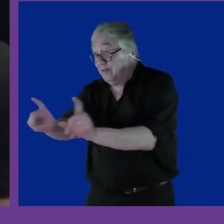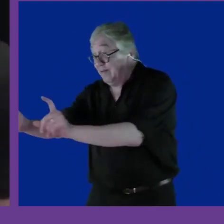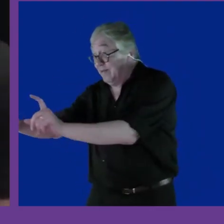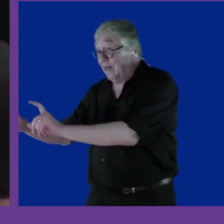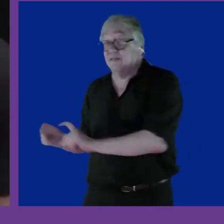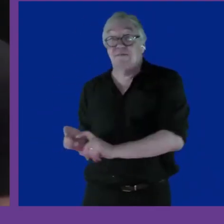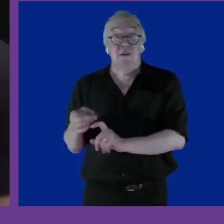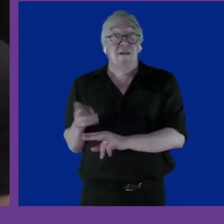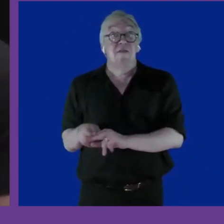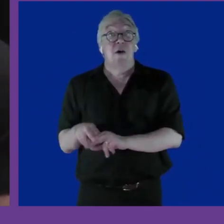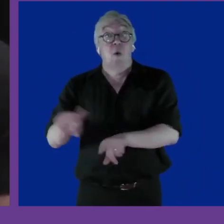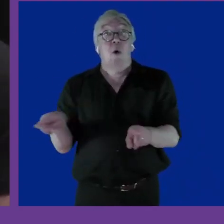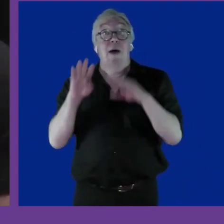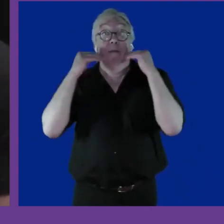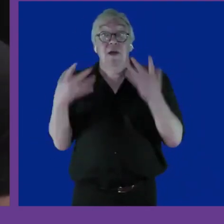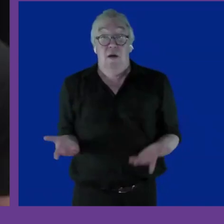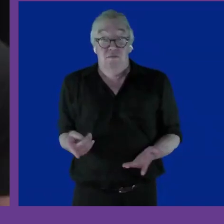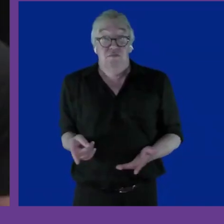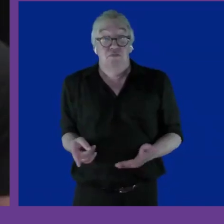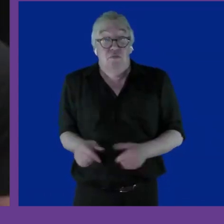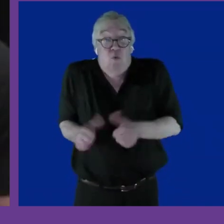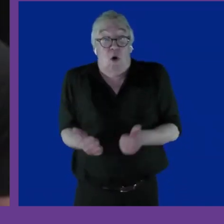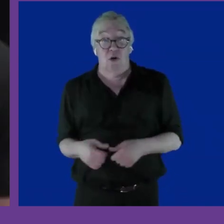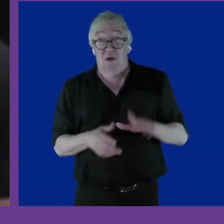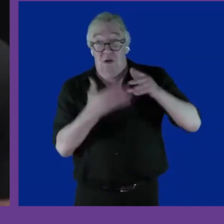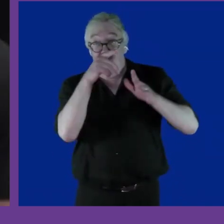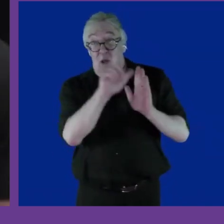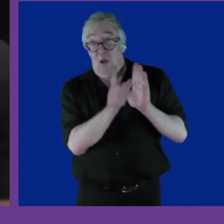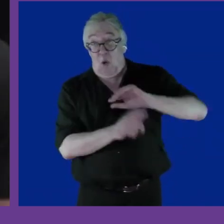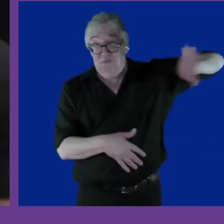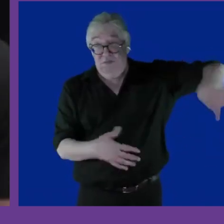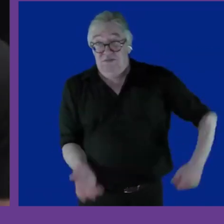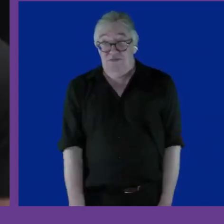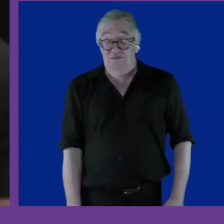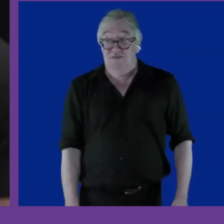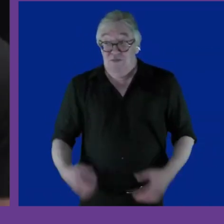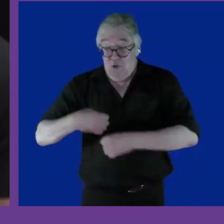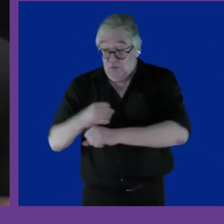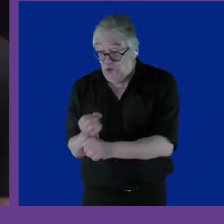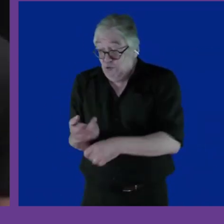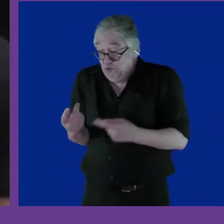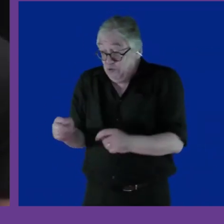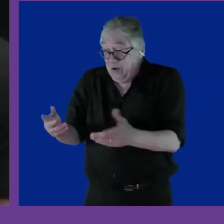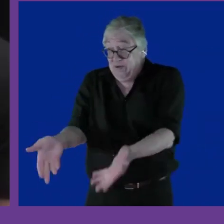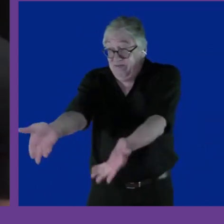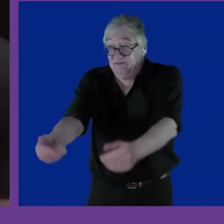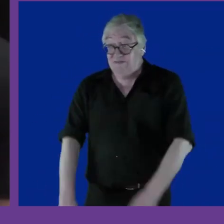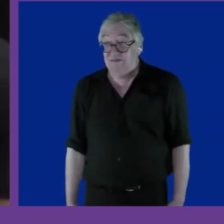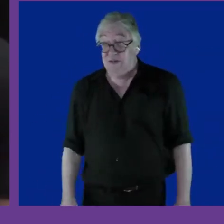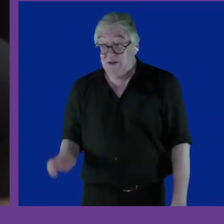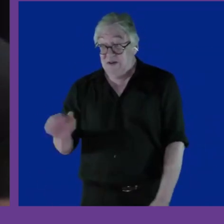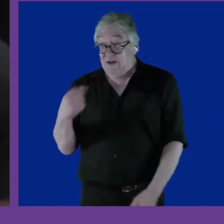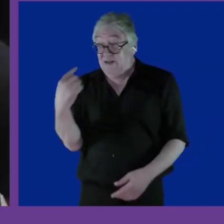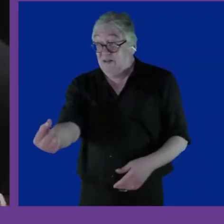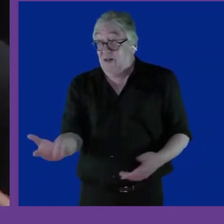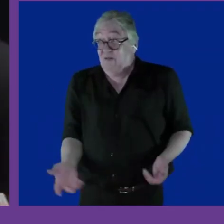Yeah, so if you have at least you know, tried your product without, you know, you can do some things yourself. You